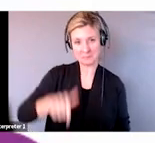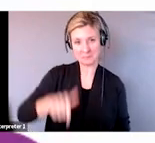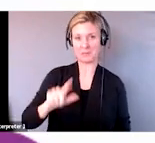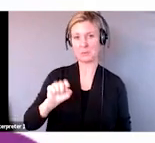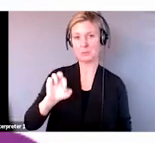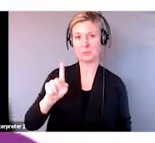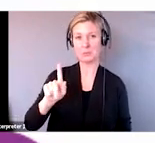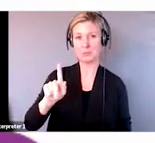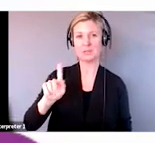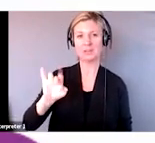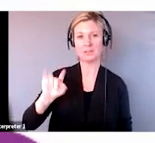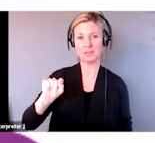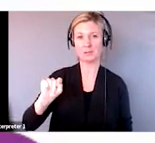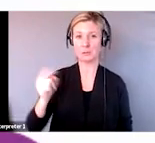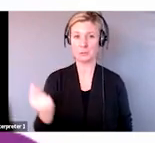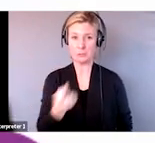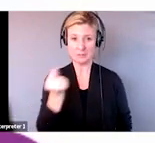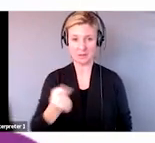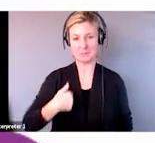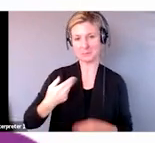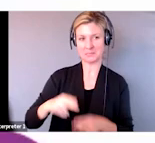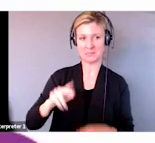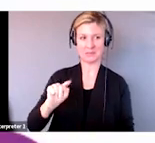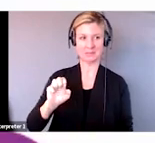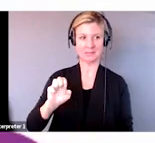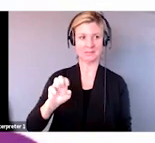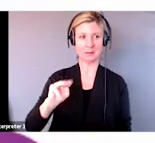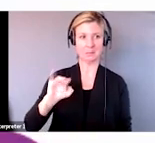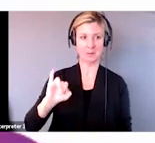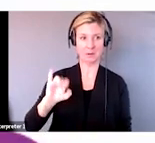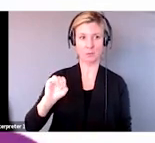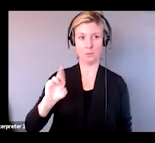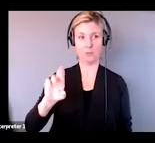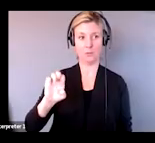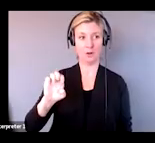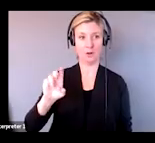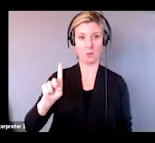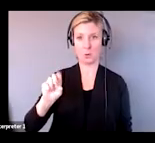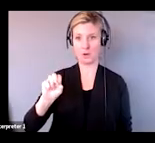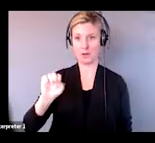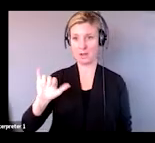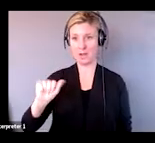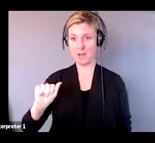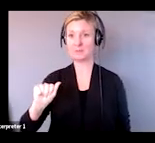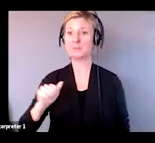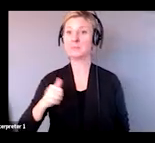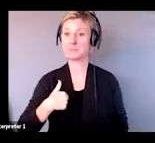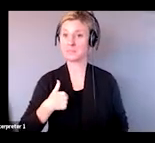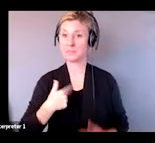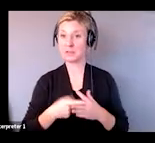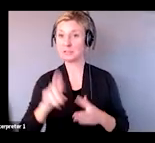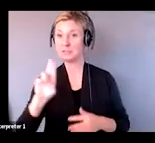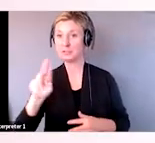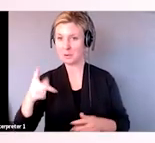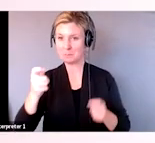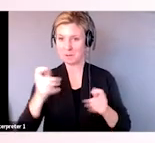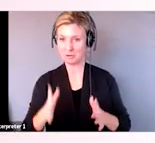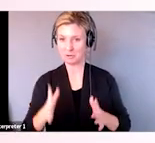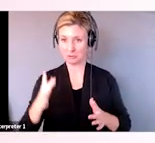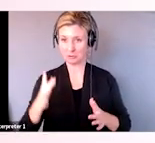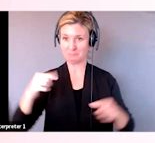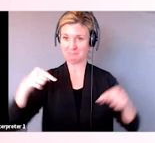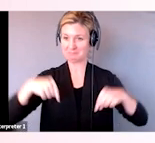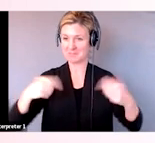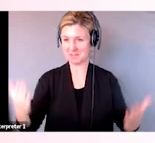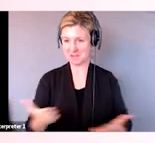Orekoya, and I'm the Startup Program Manager with Boundless Accelerator. And